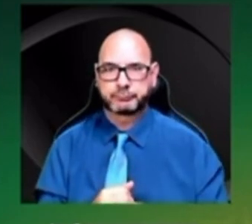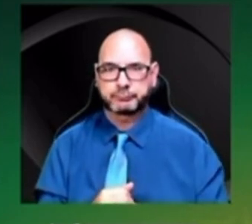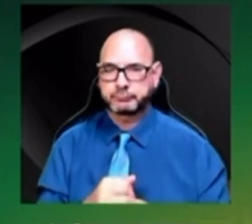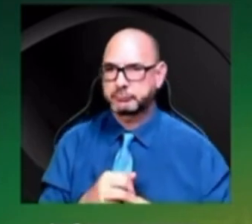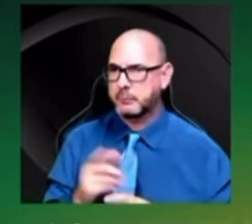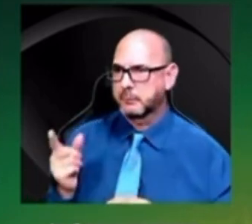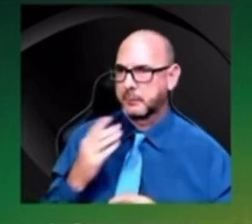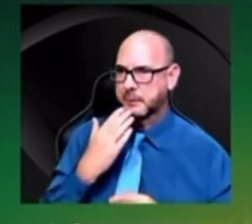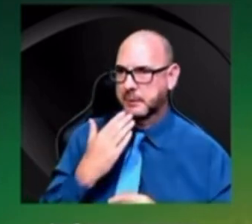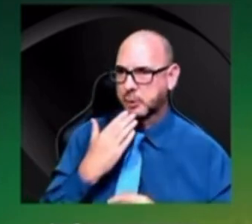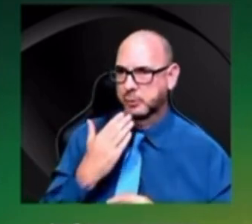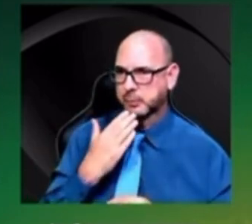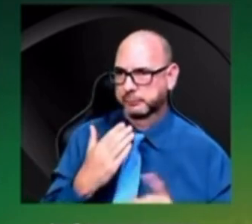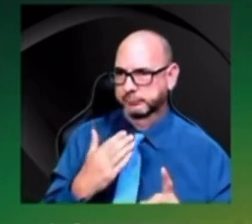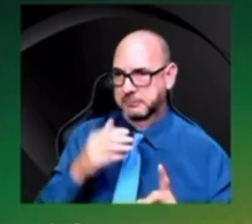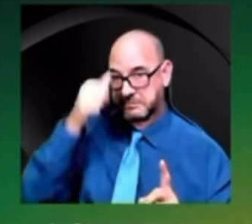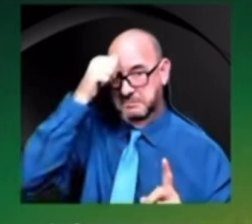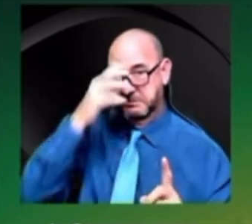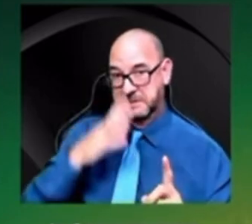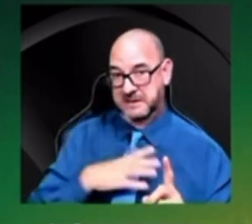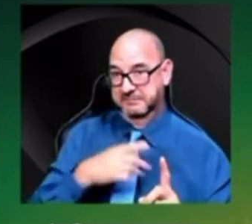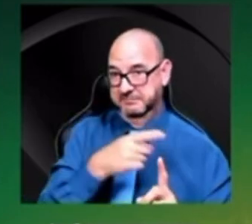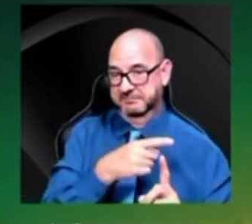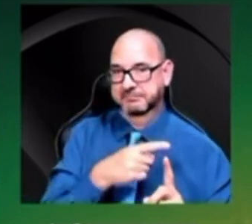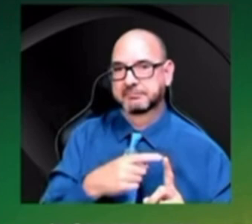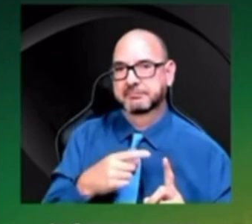I think we're sharing the mic. Old school.